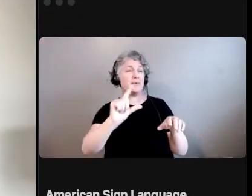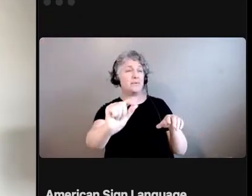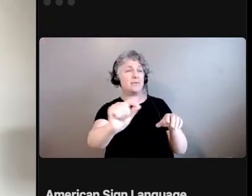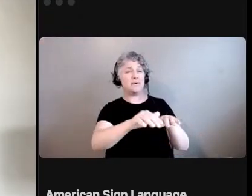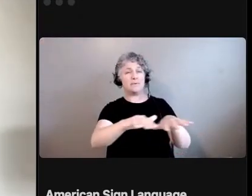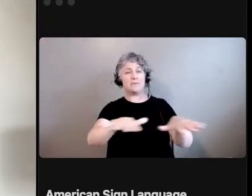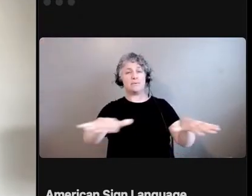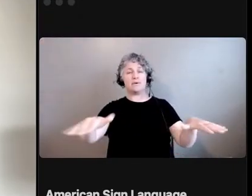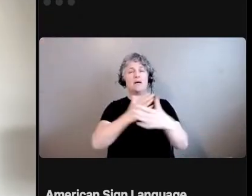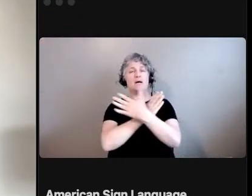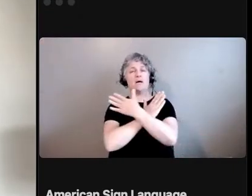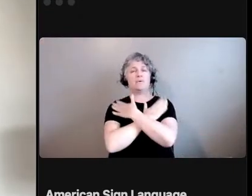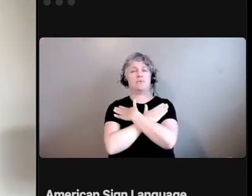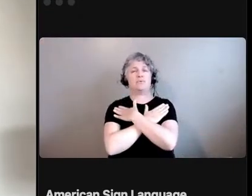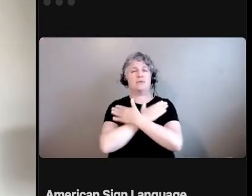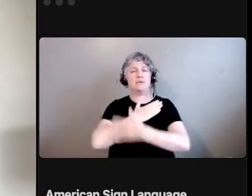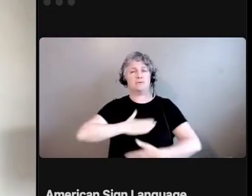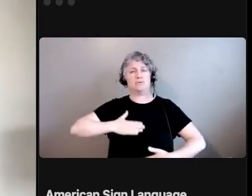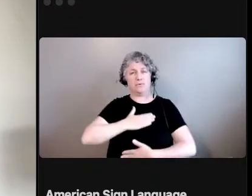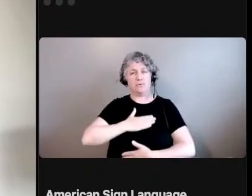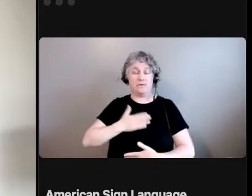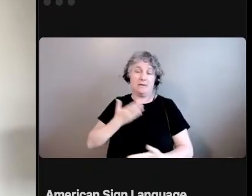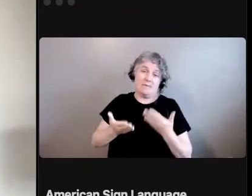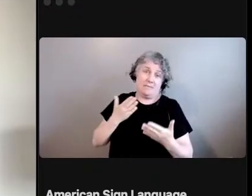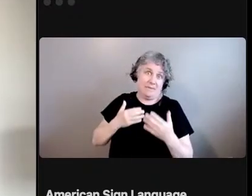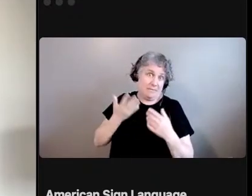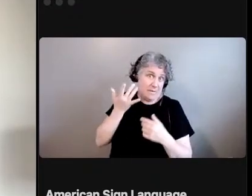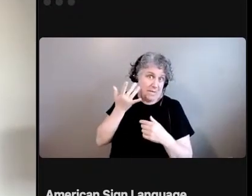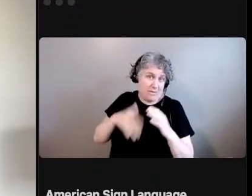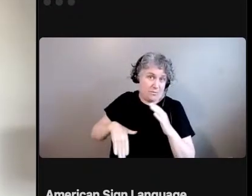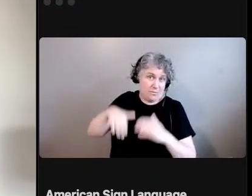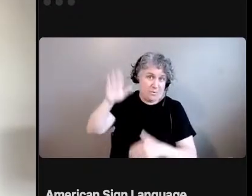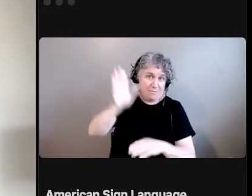enjoyable, probably because I grew up in an island in the